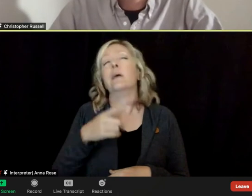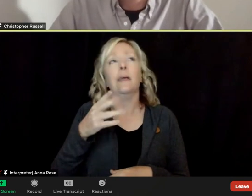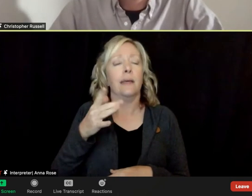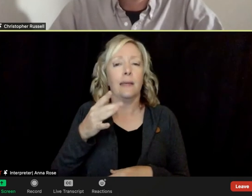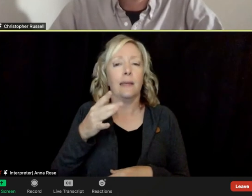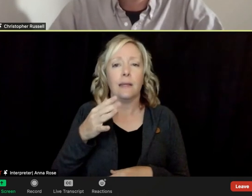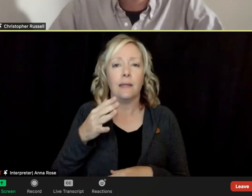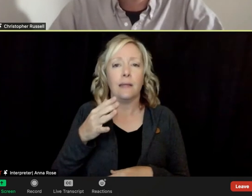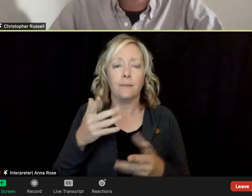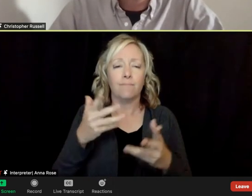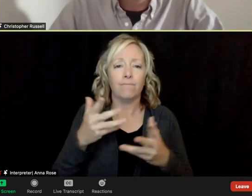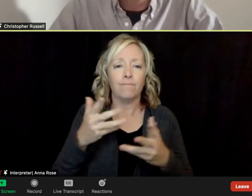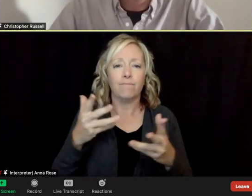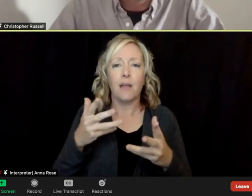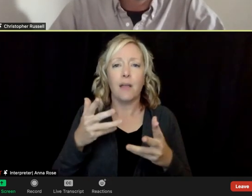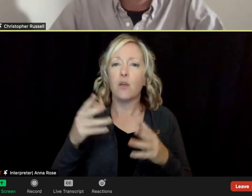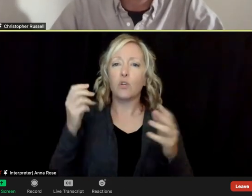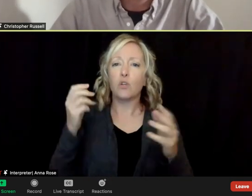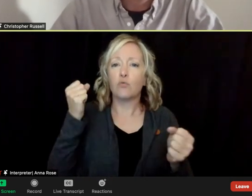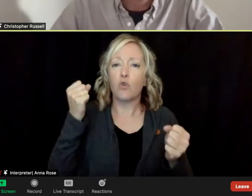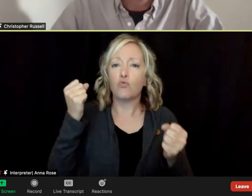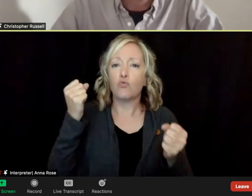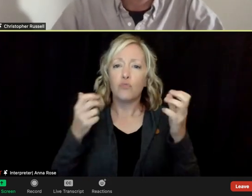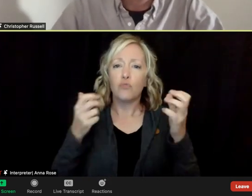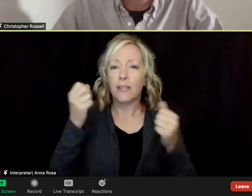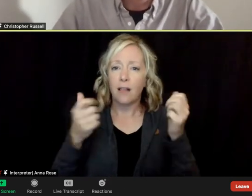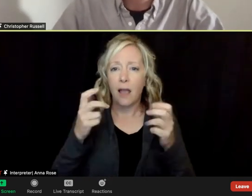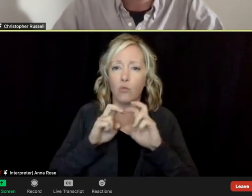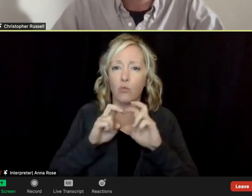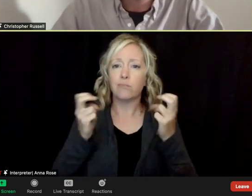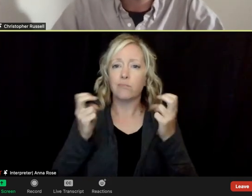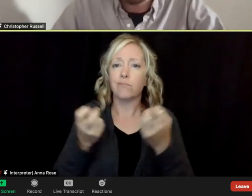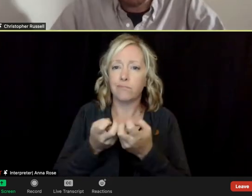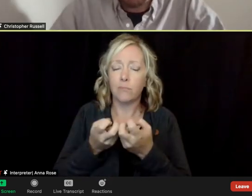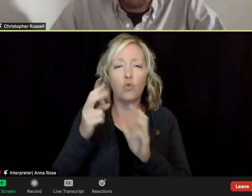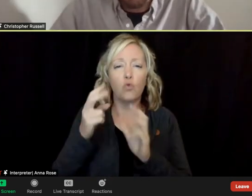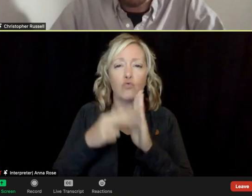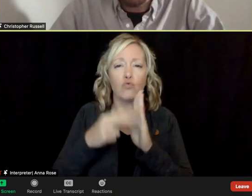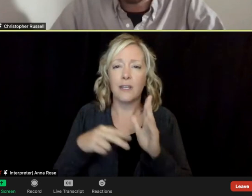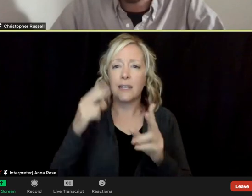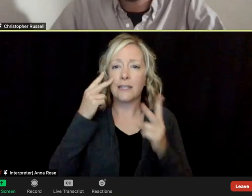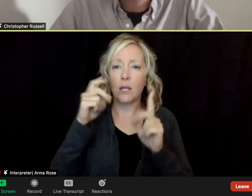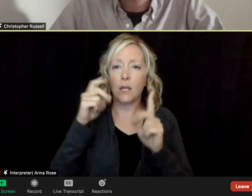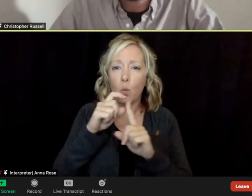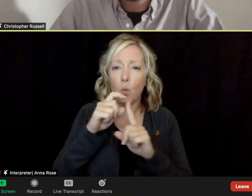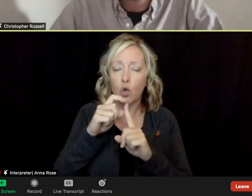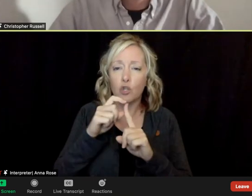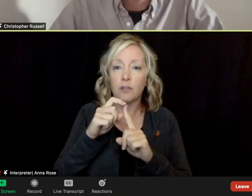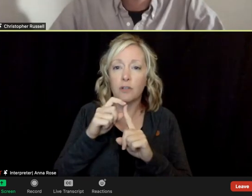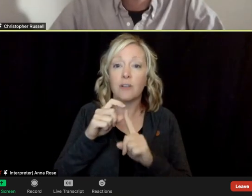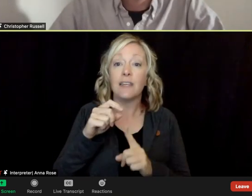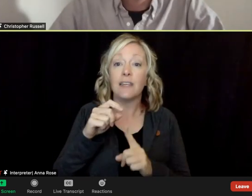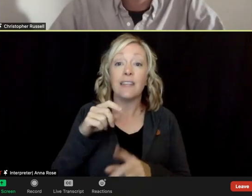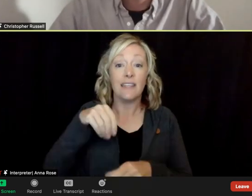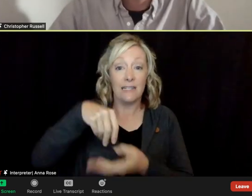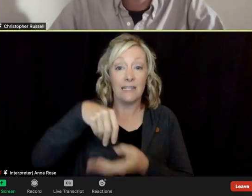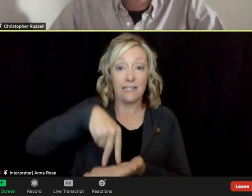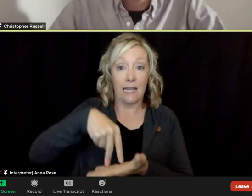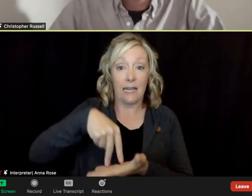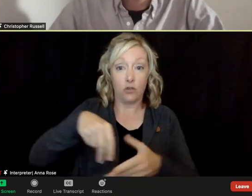attending to a reading instruction, reading sight words, when he was in a stander,